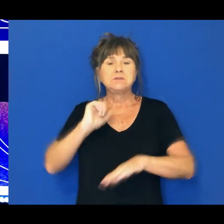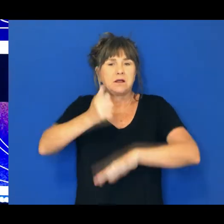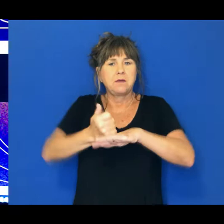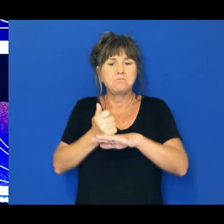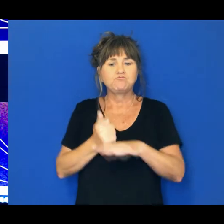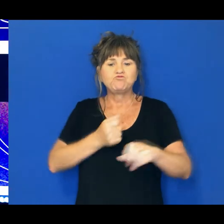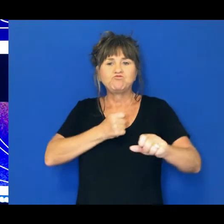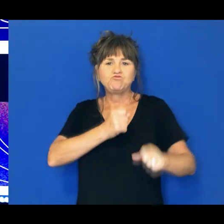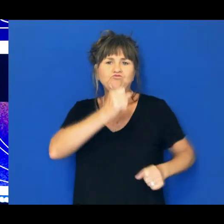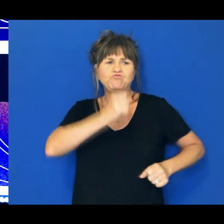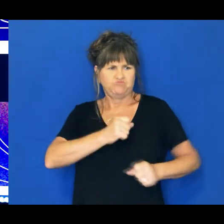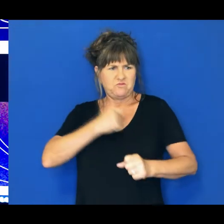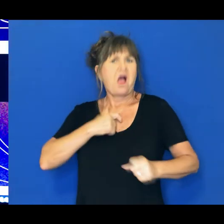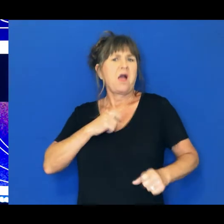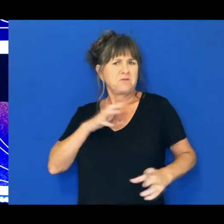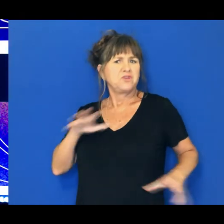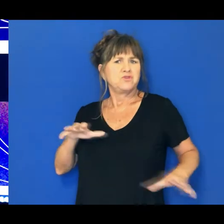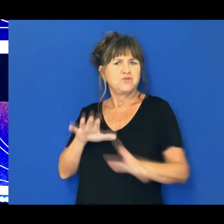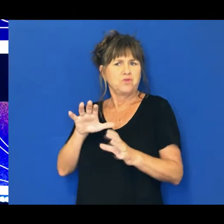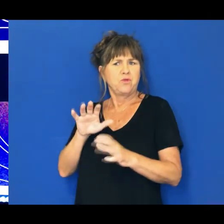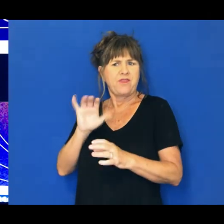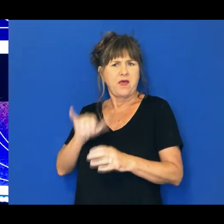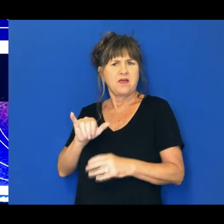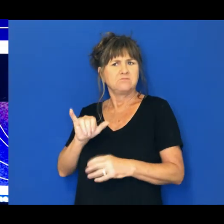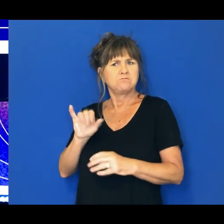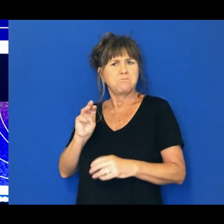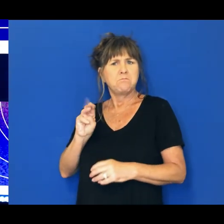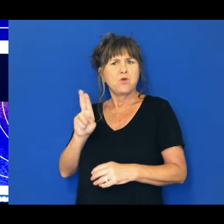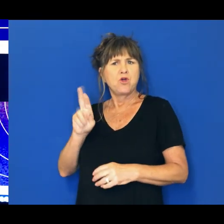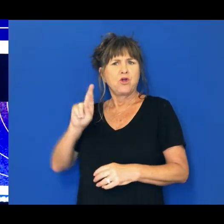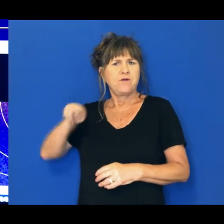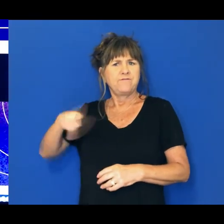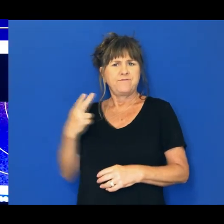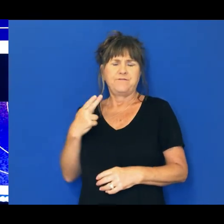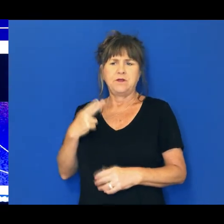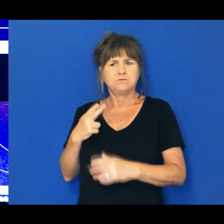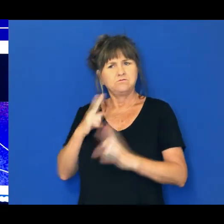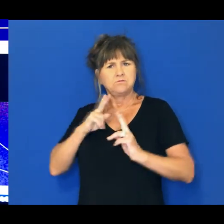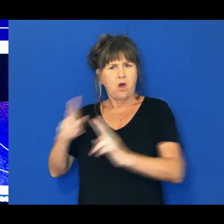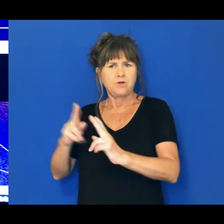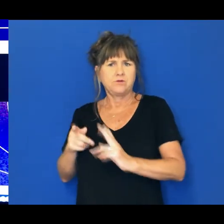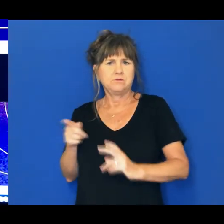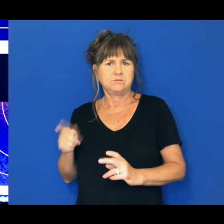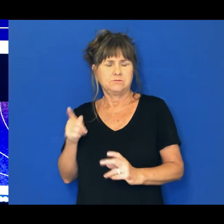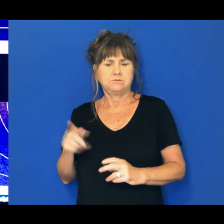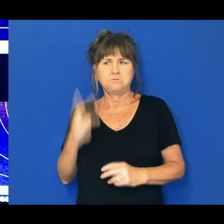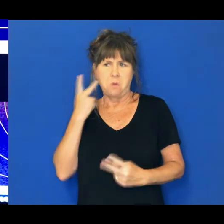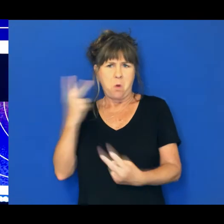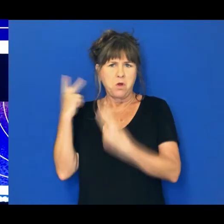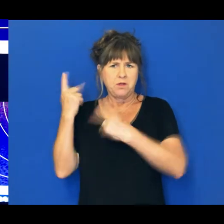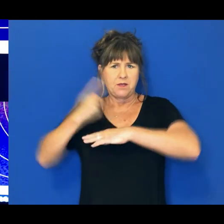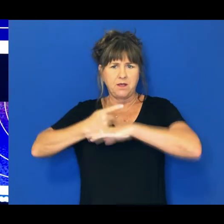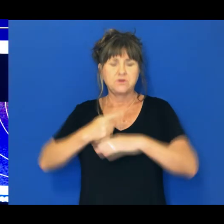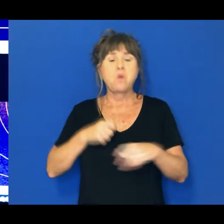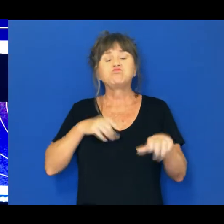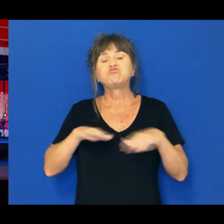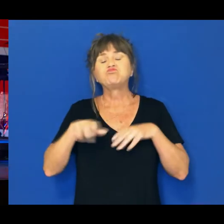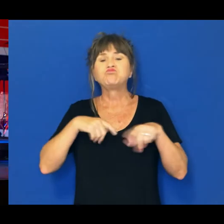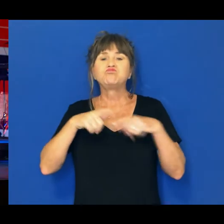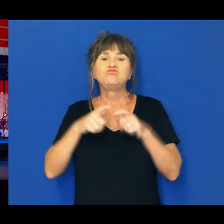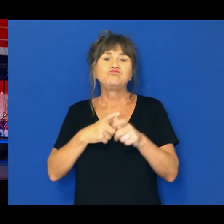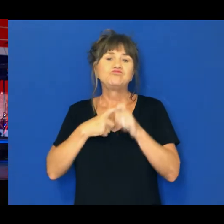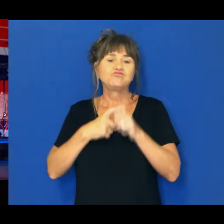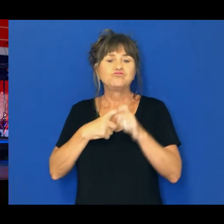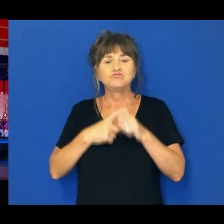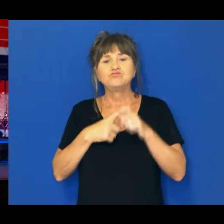I'm like, I'm doing the Murph. Let's go. It's Memorial Day. I'm doing it. So I start running, not too fast, but enough. And so I'm